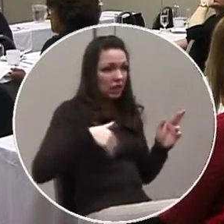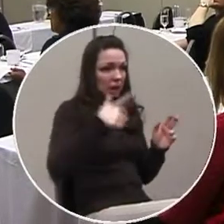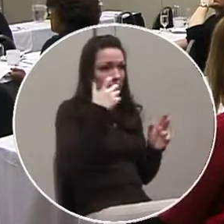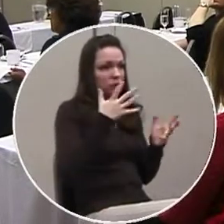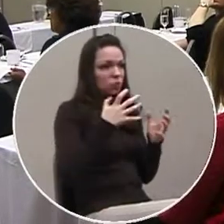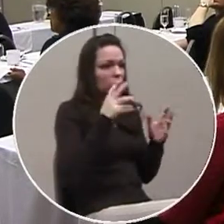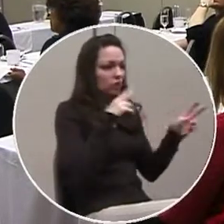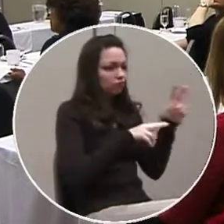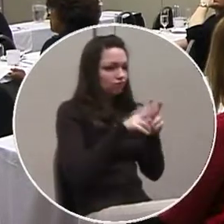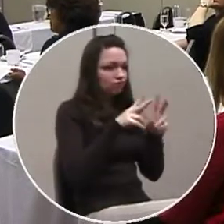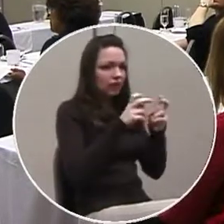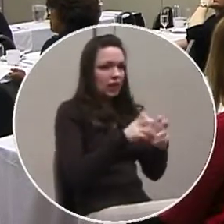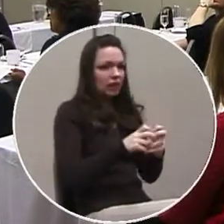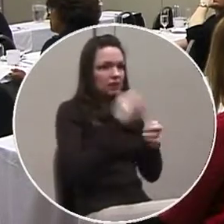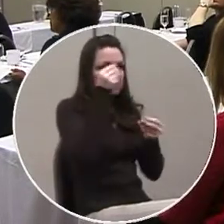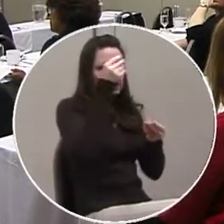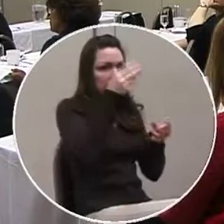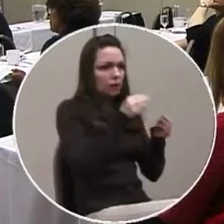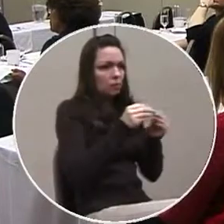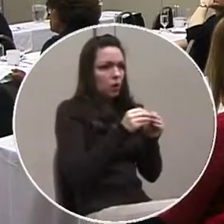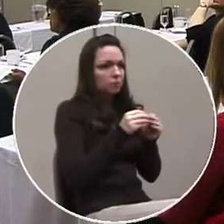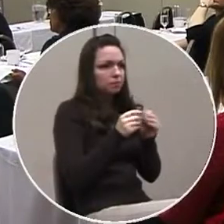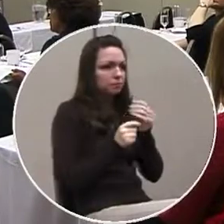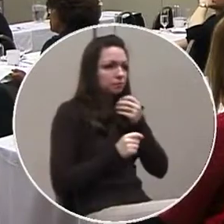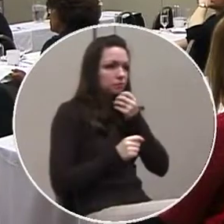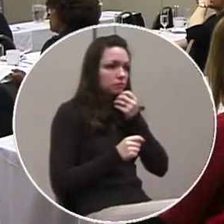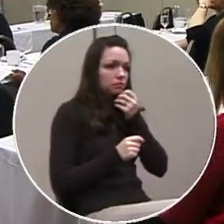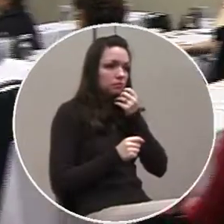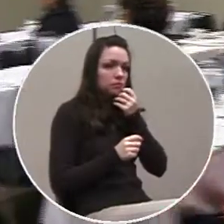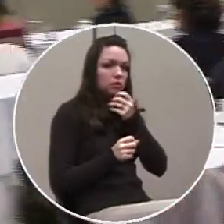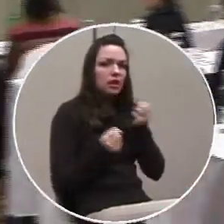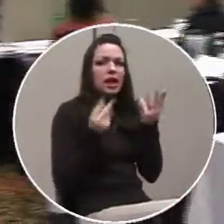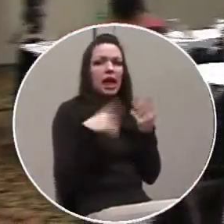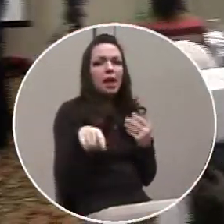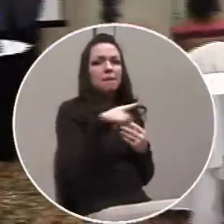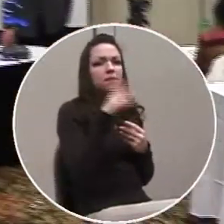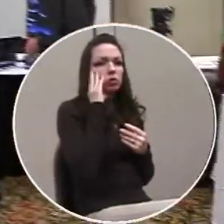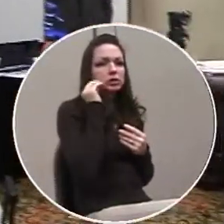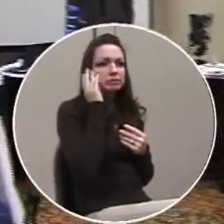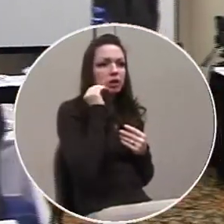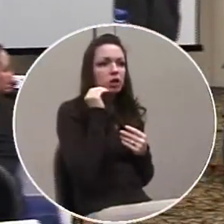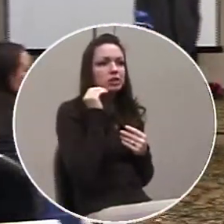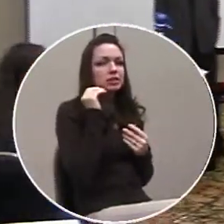more. Okay. How many of you have experienced